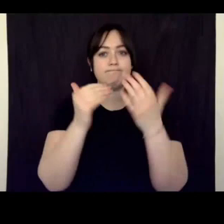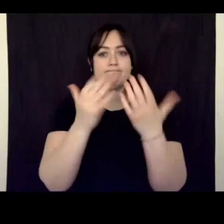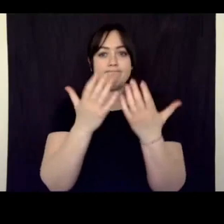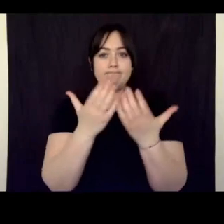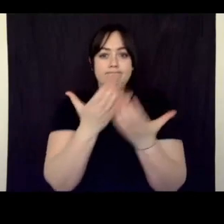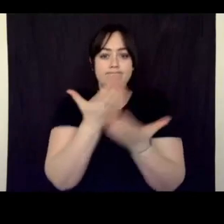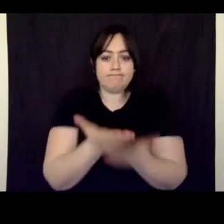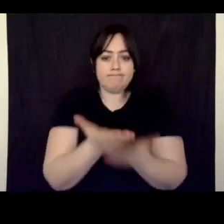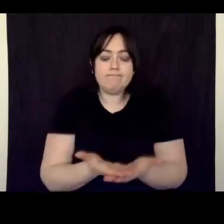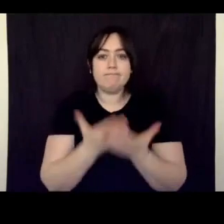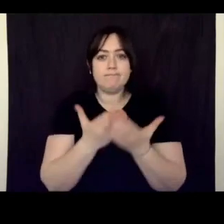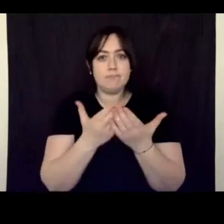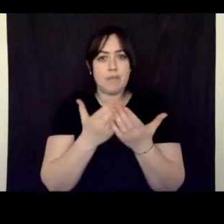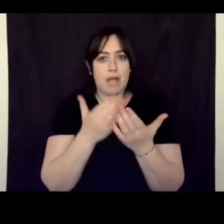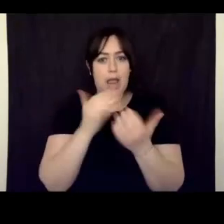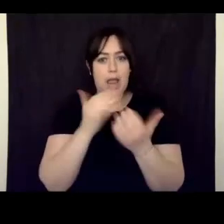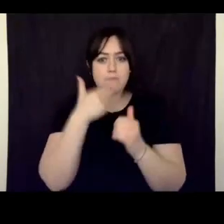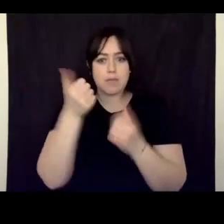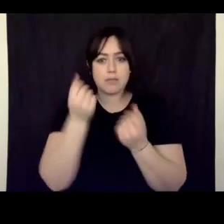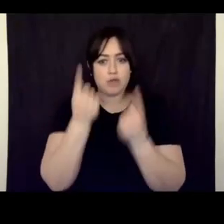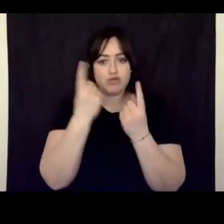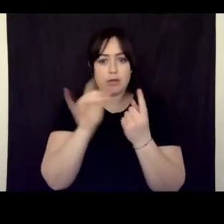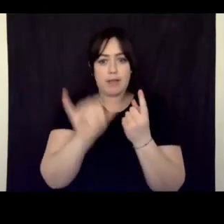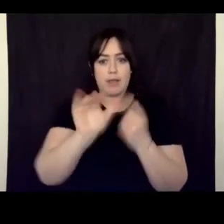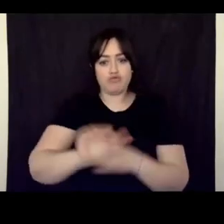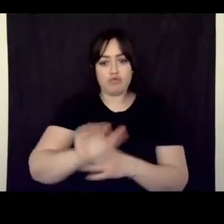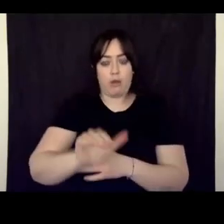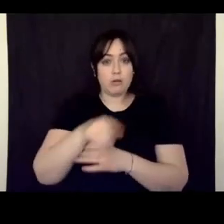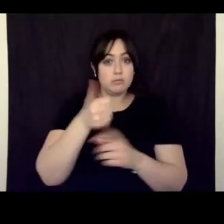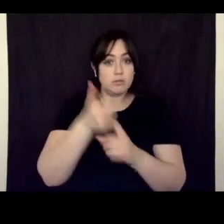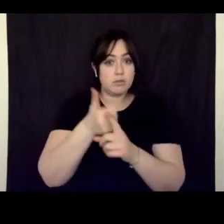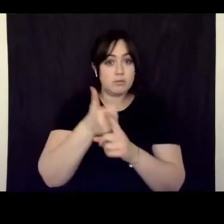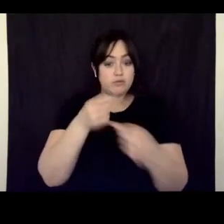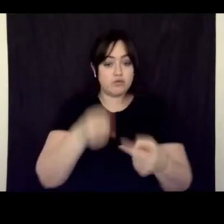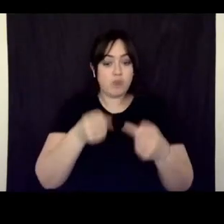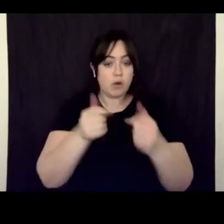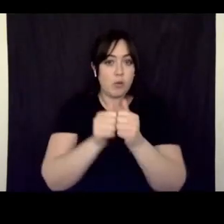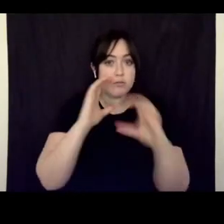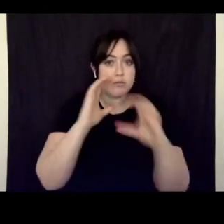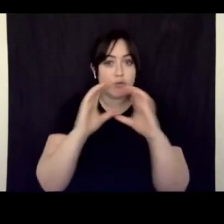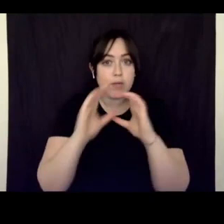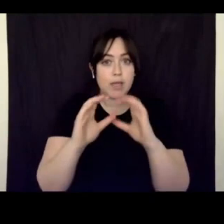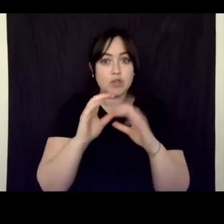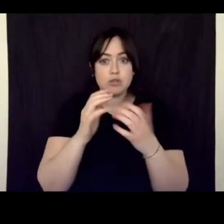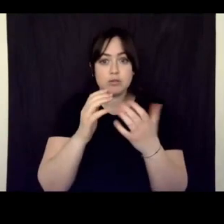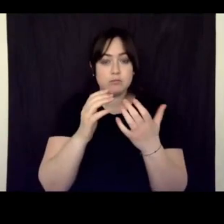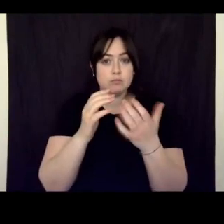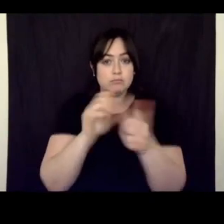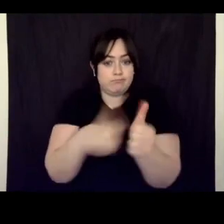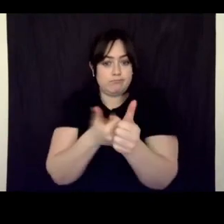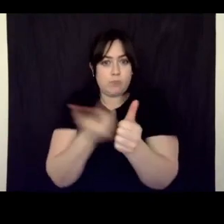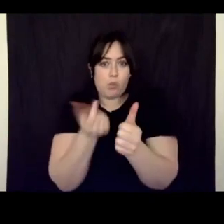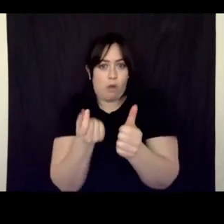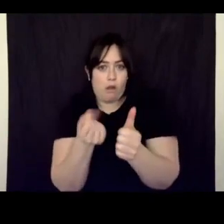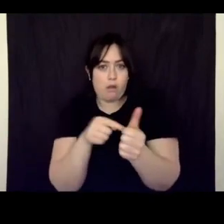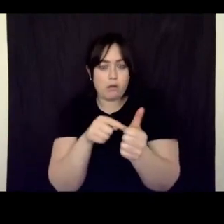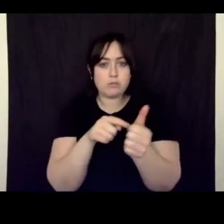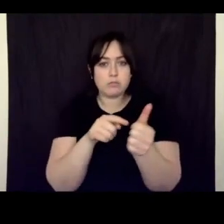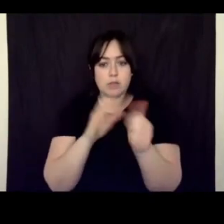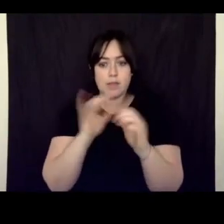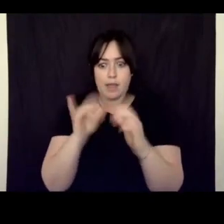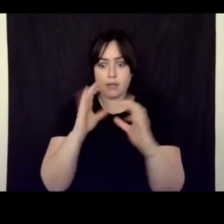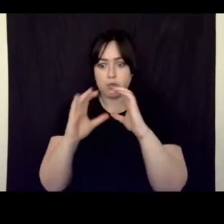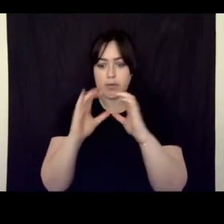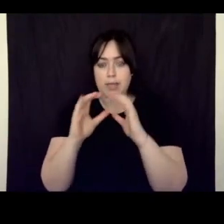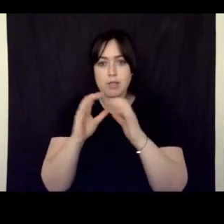a communication issue, which is one of the core elements of autism, if it's because they don't know the language or